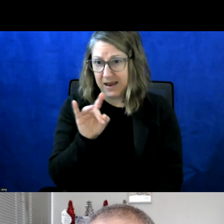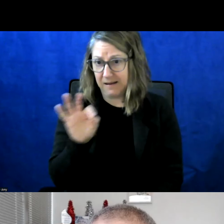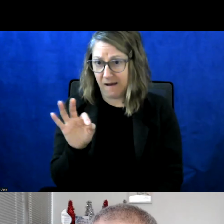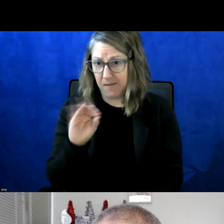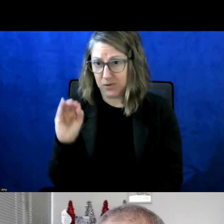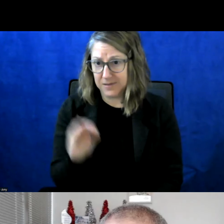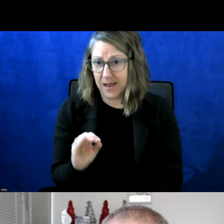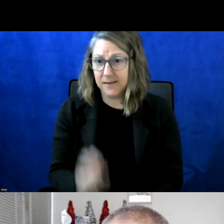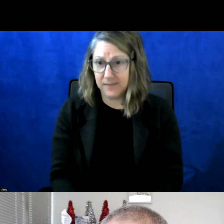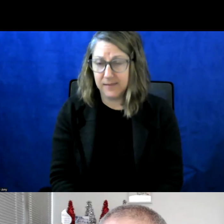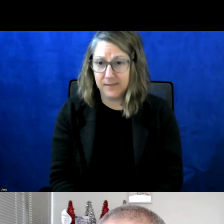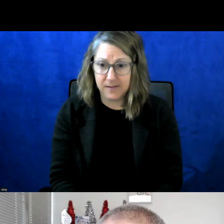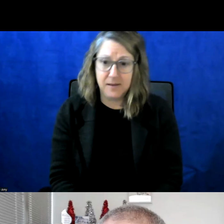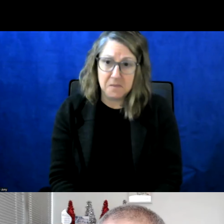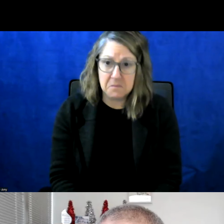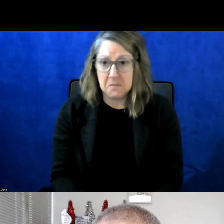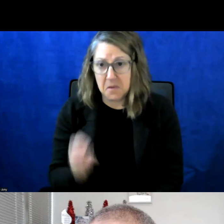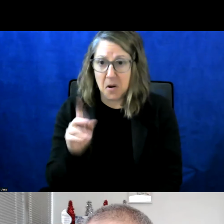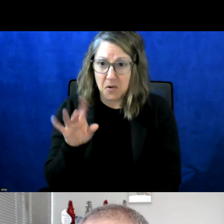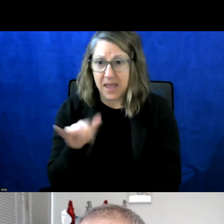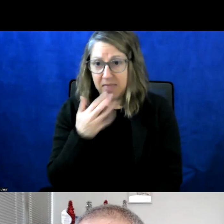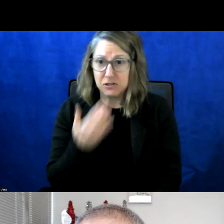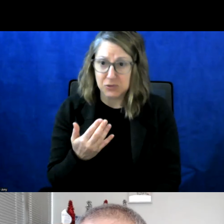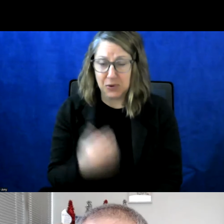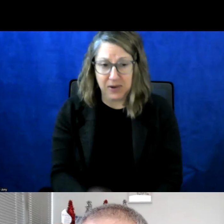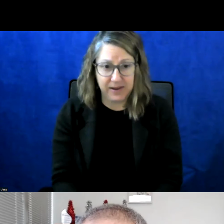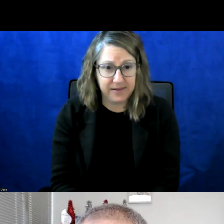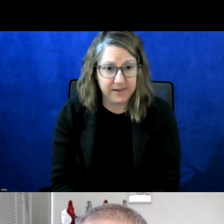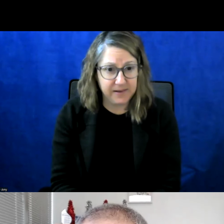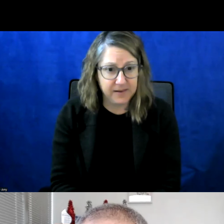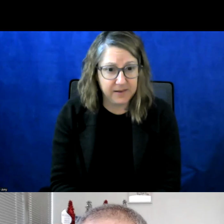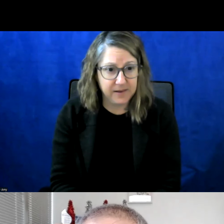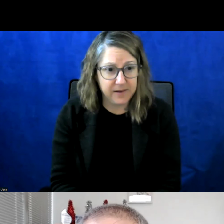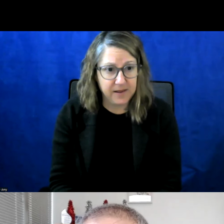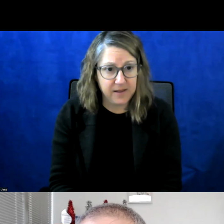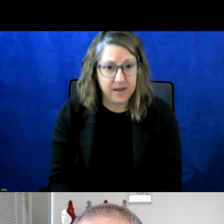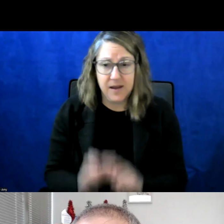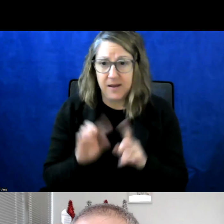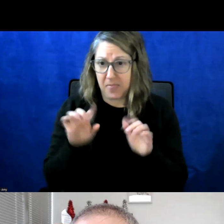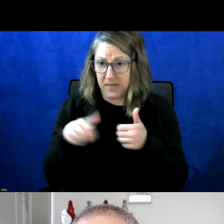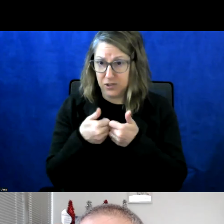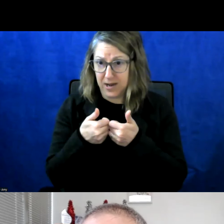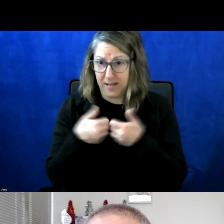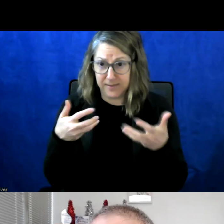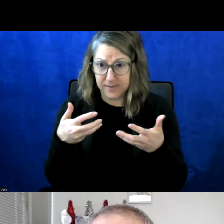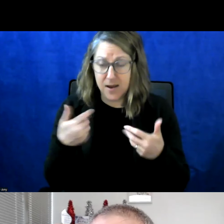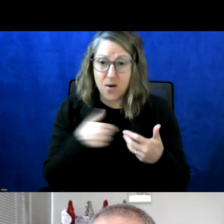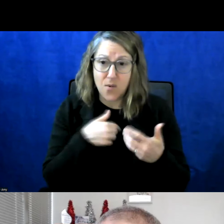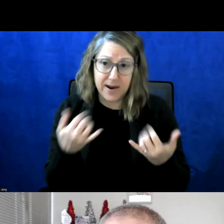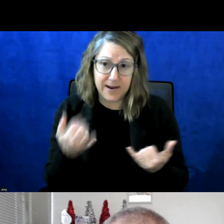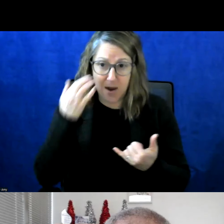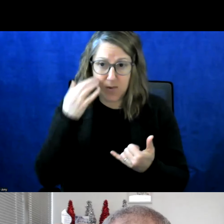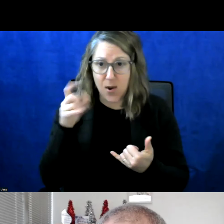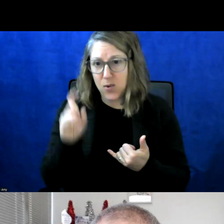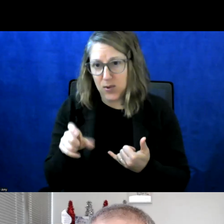That's okay. That's good. That's good. The challenge is that we now know that you